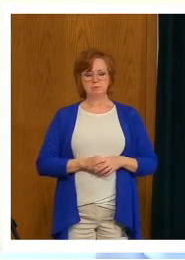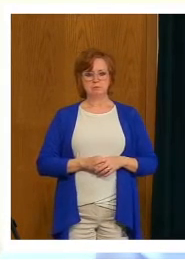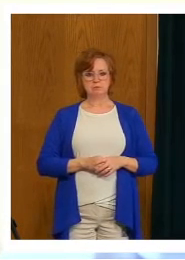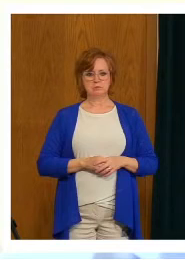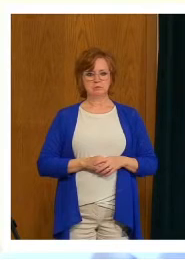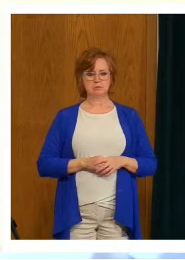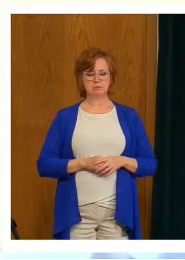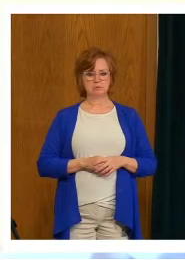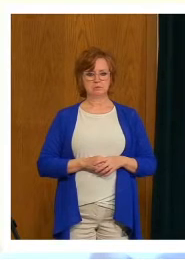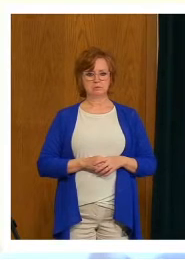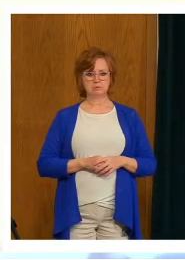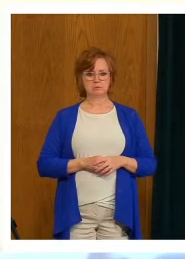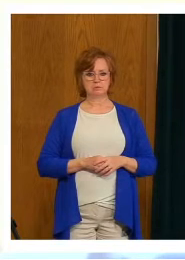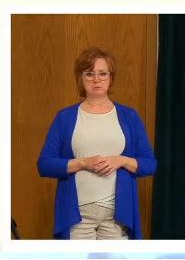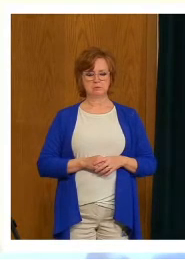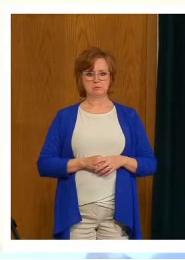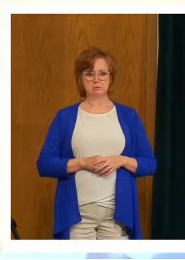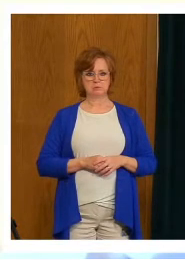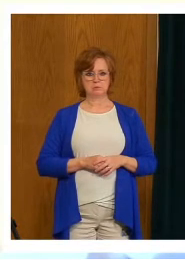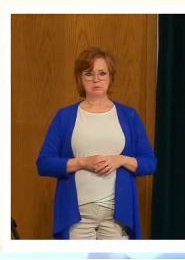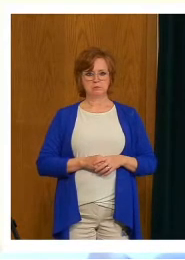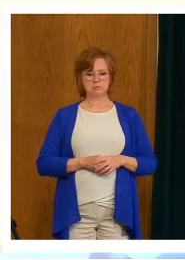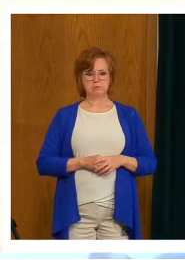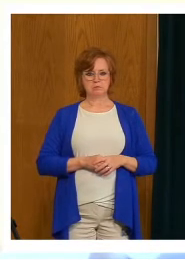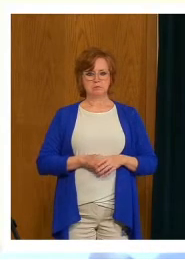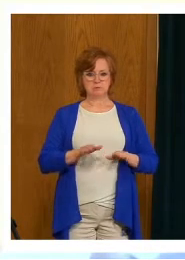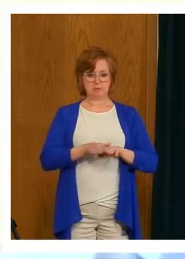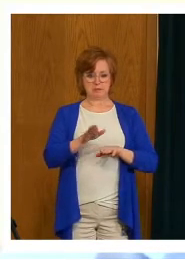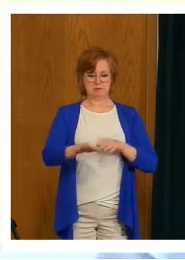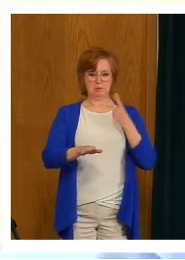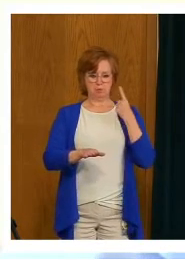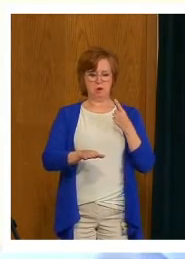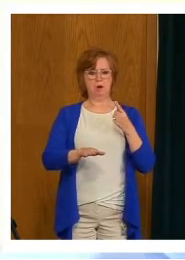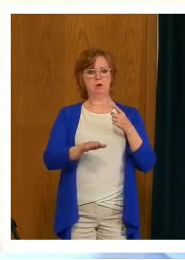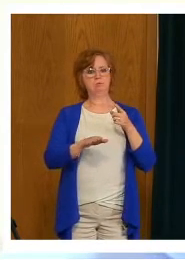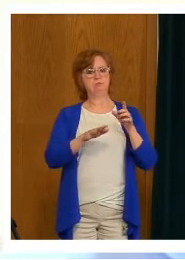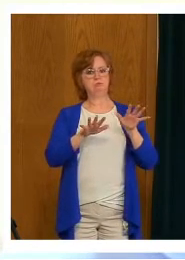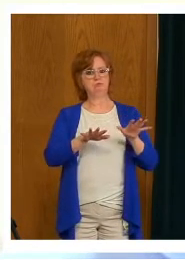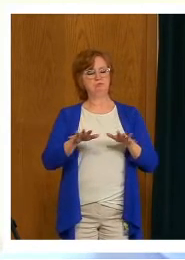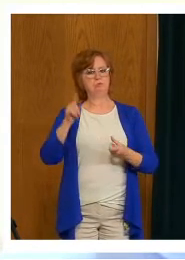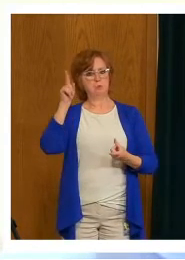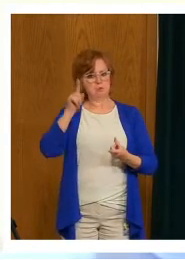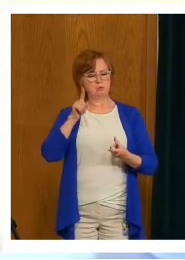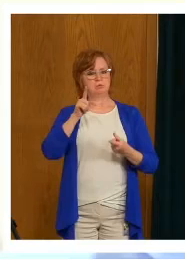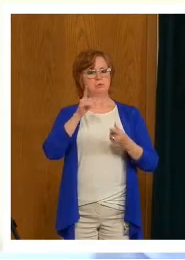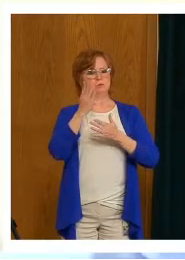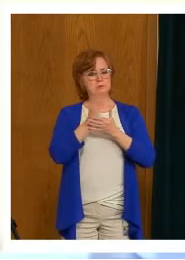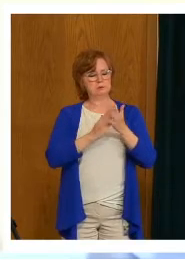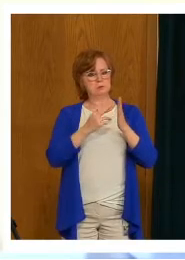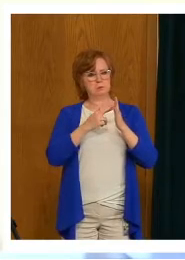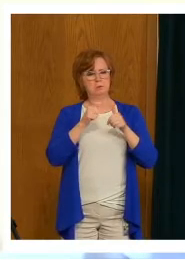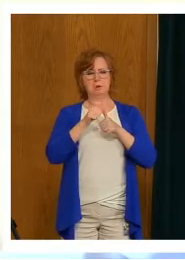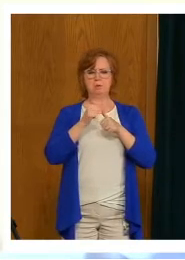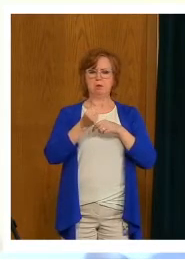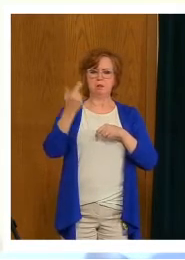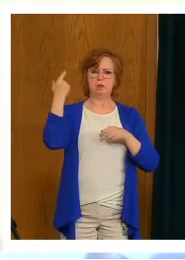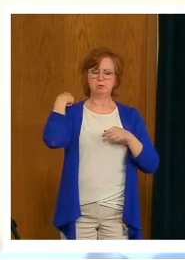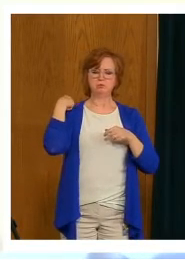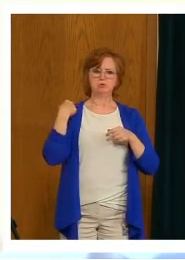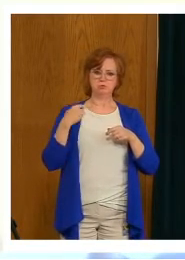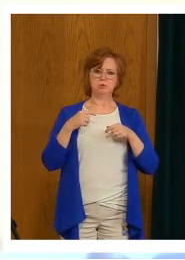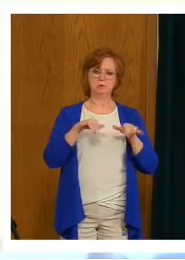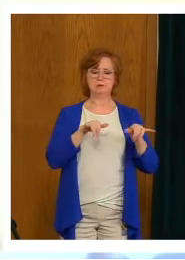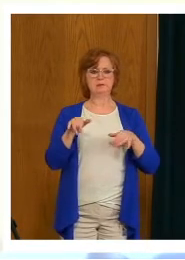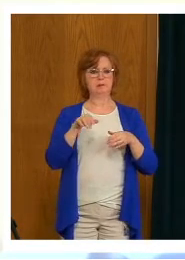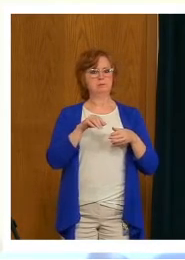systematic process. Step 1 allows for specific relaxation, similar to when we reopened last year when our case numbers